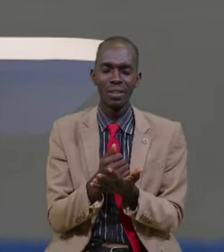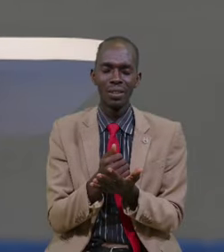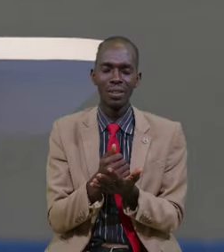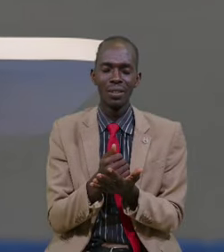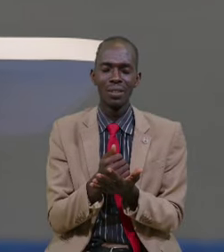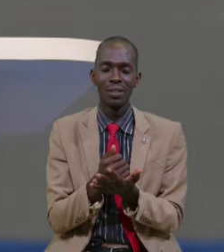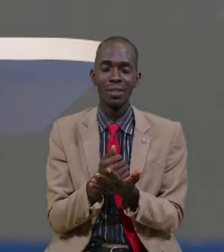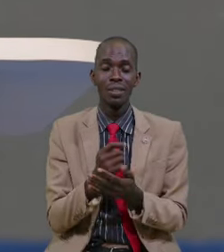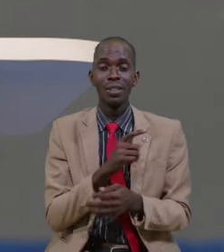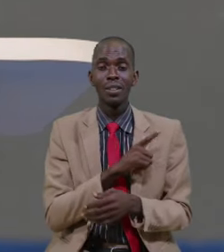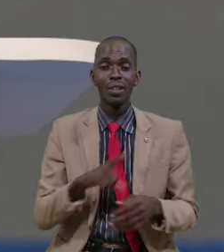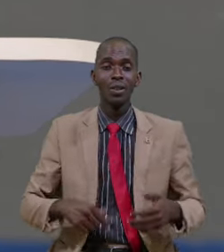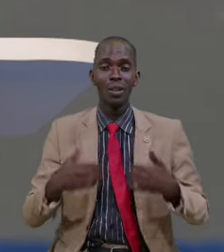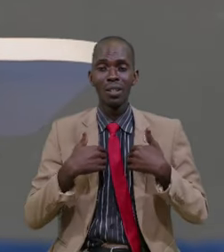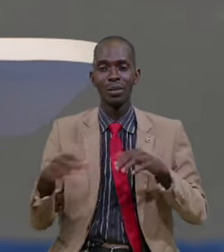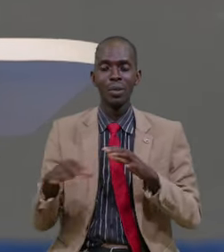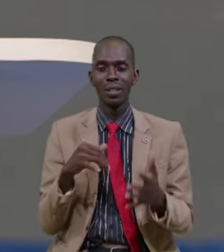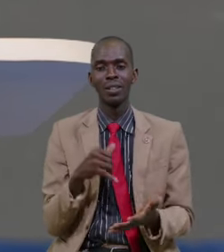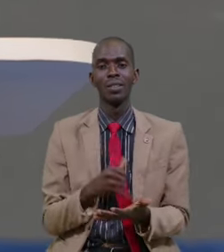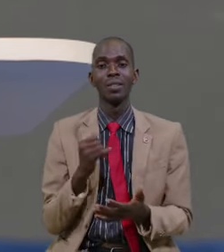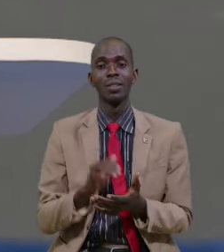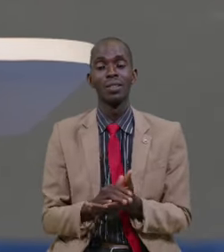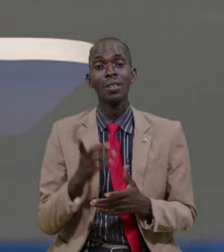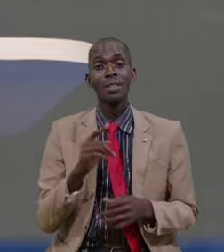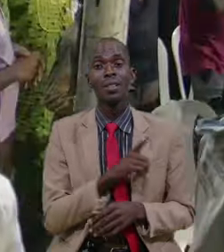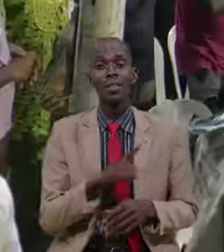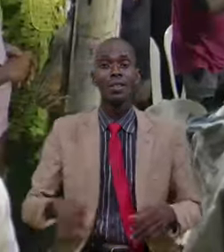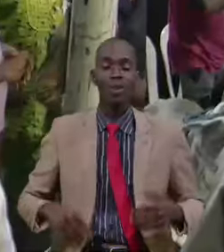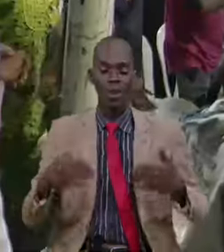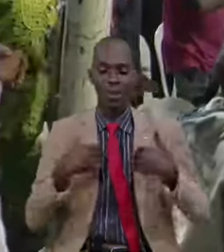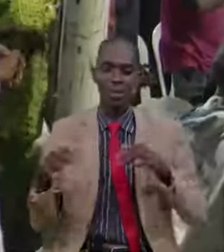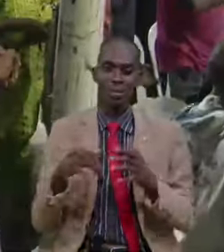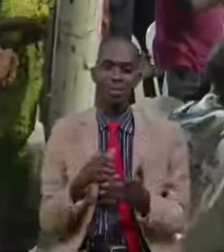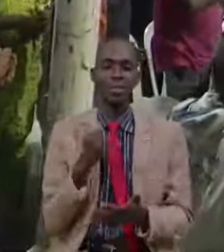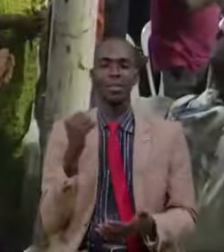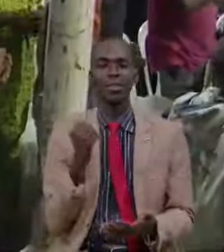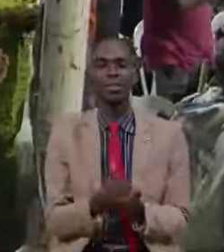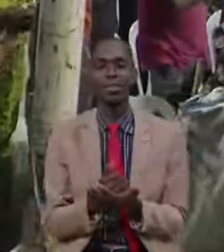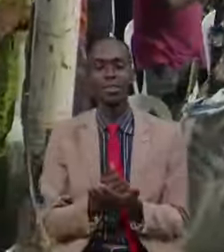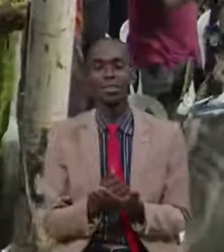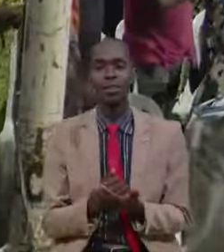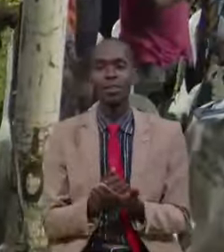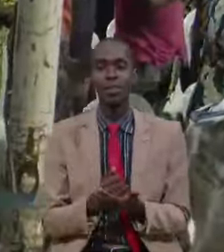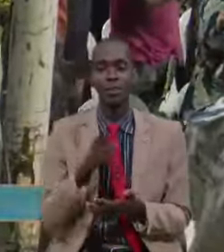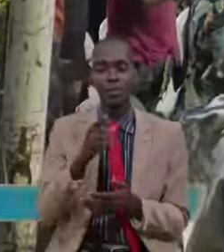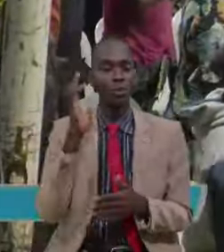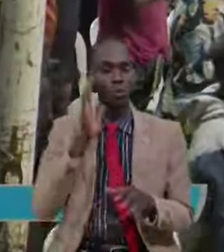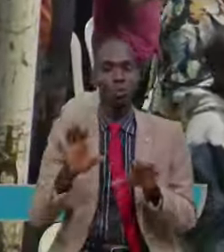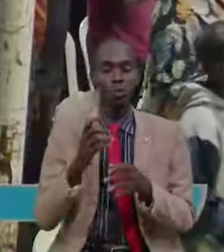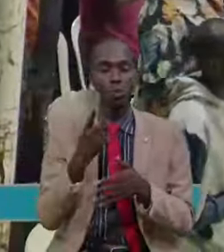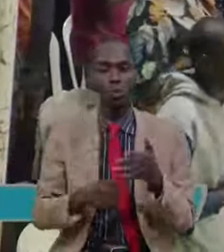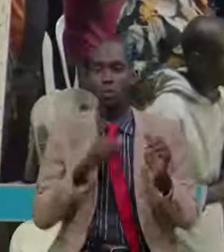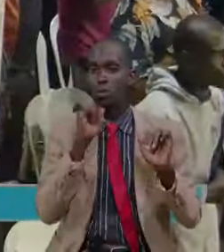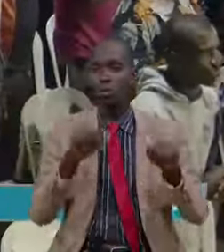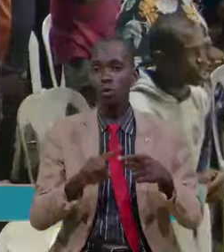The Lord has done it. The Lord has done it. You'll do what you couldn't do before. You